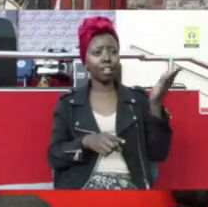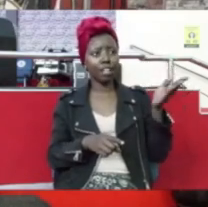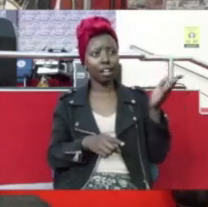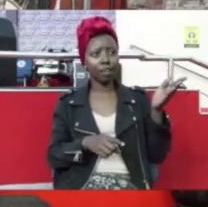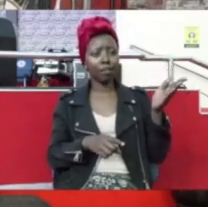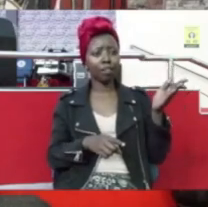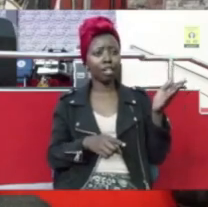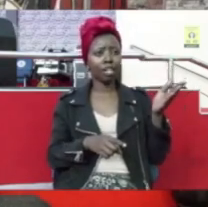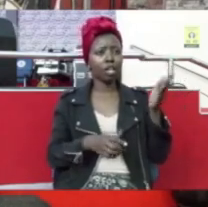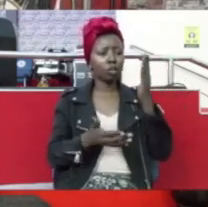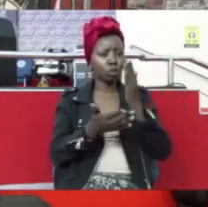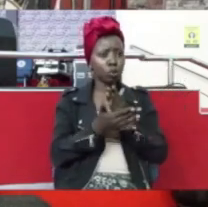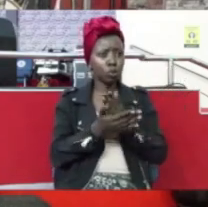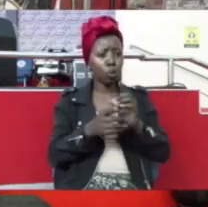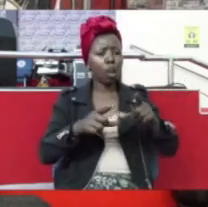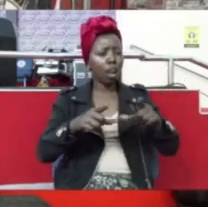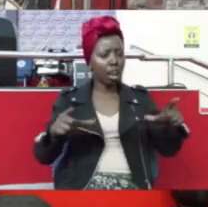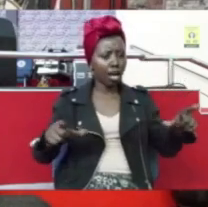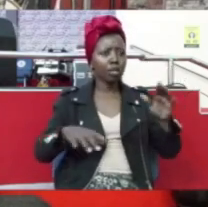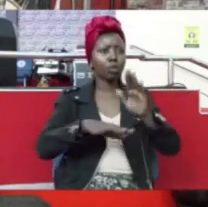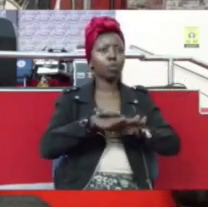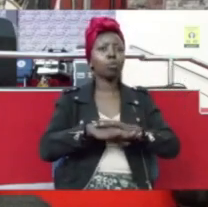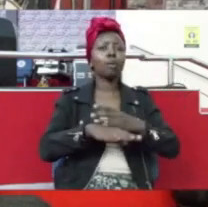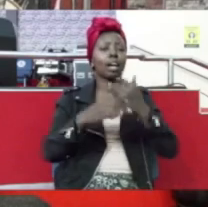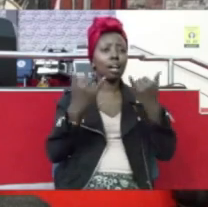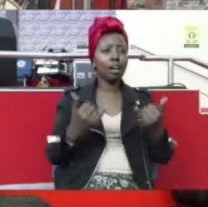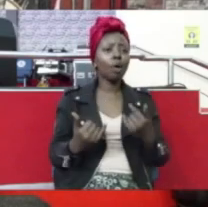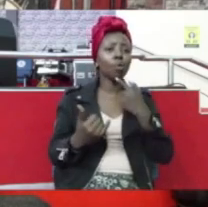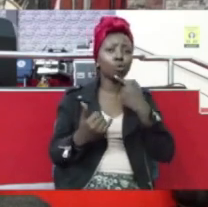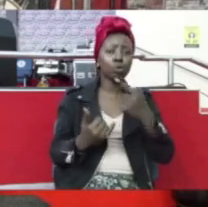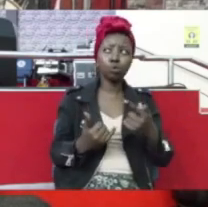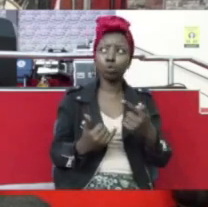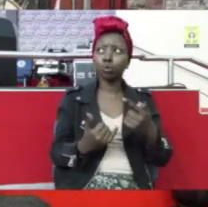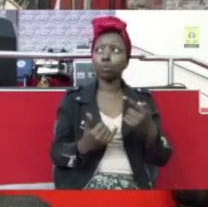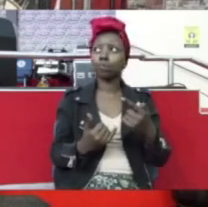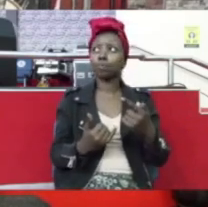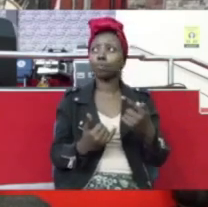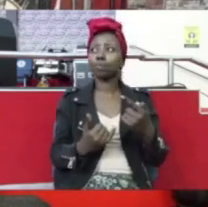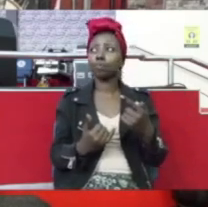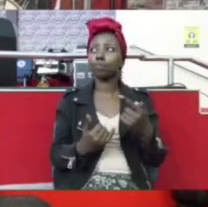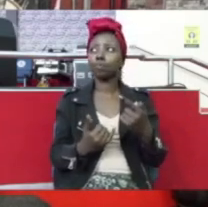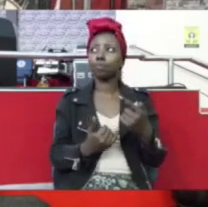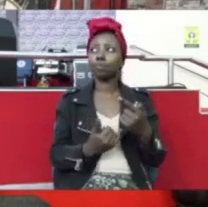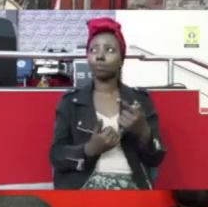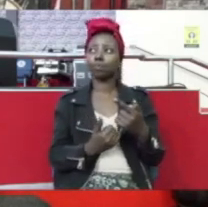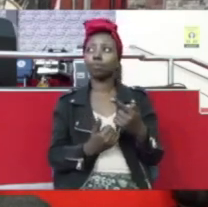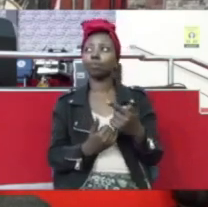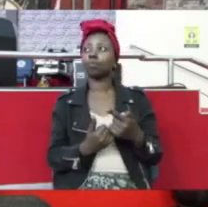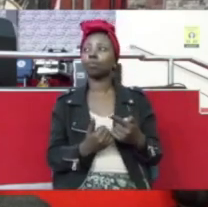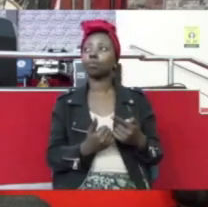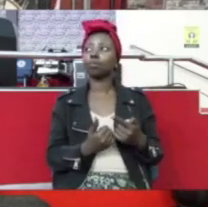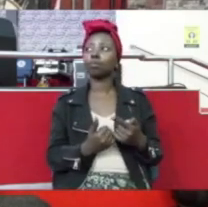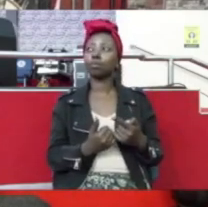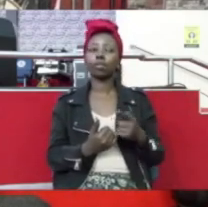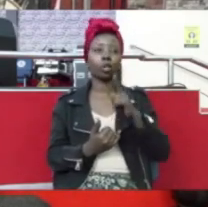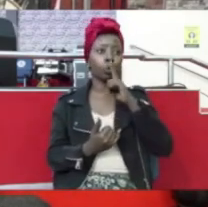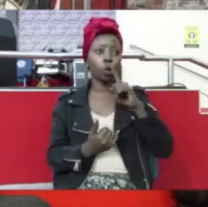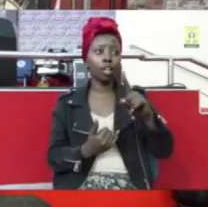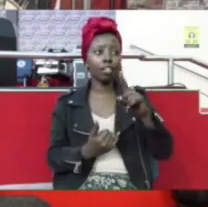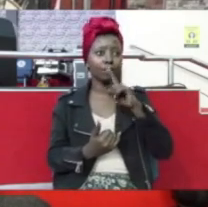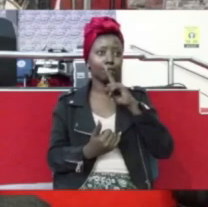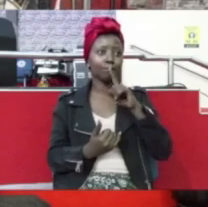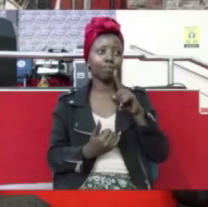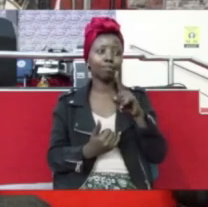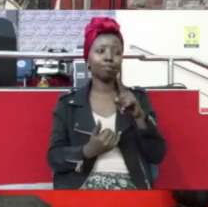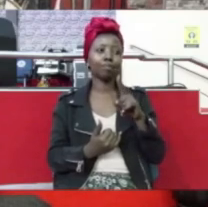confirmed that the place is fertile. Now they are being told, walikuwa wameambiwa ni hui, hii ni ardhi na mahali ambapo ni pazuri sana, na